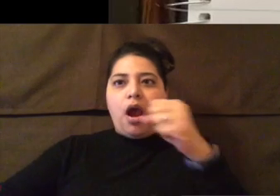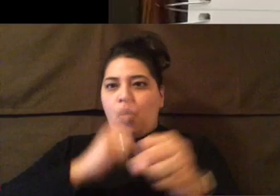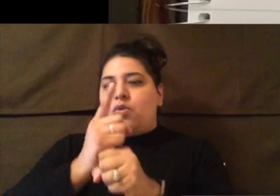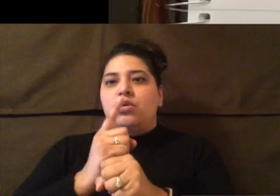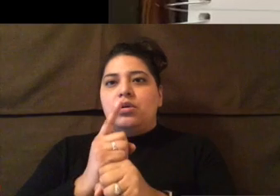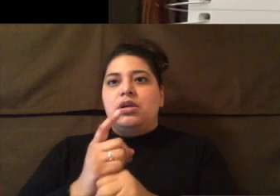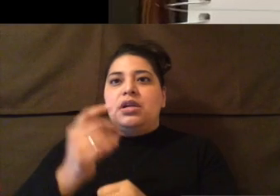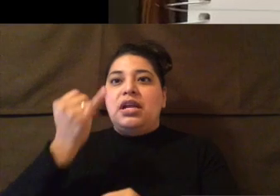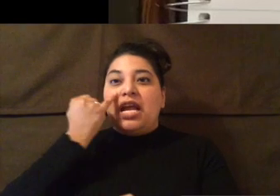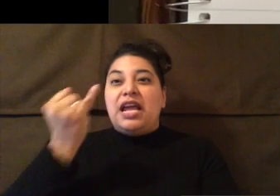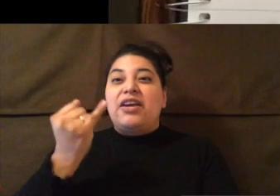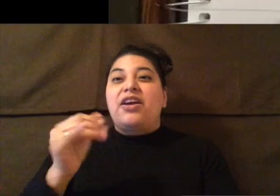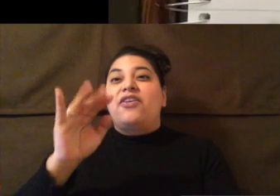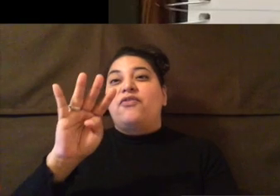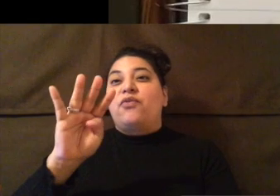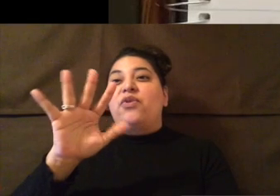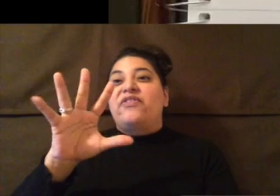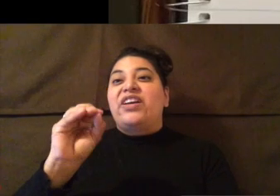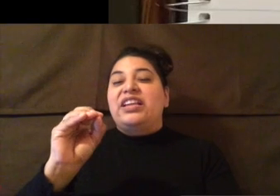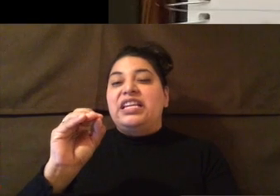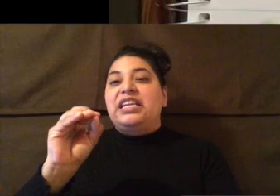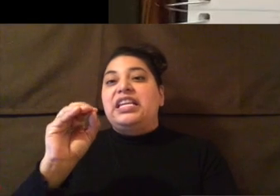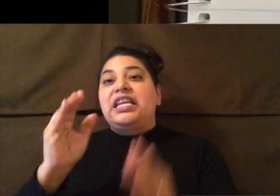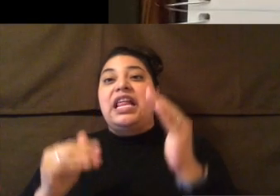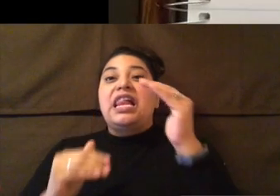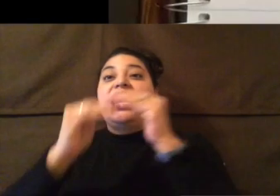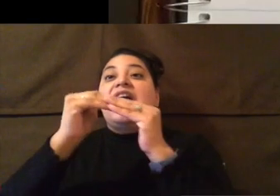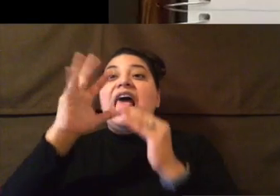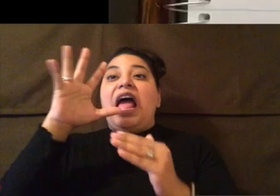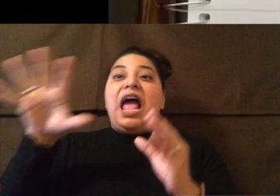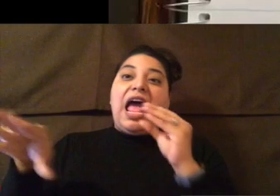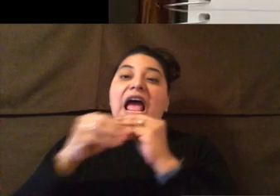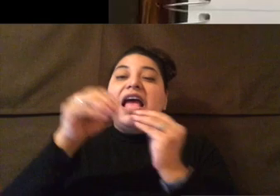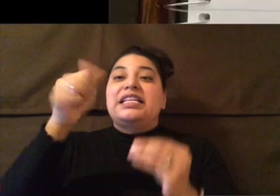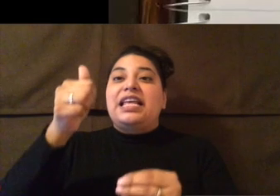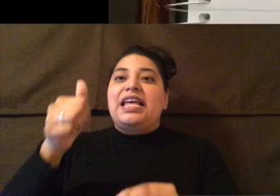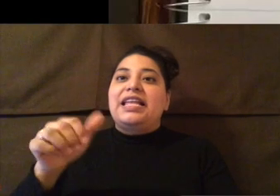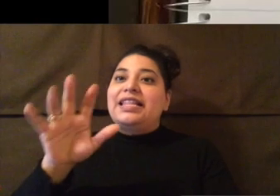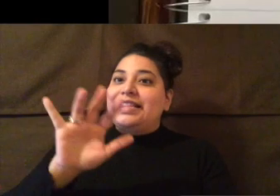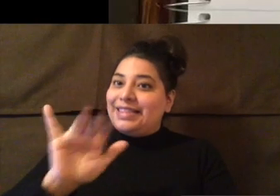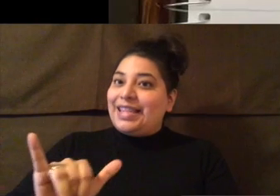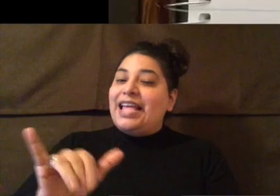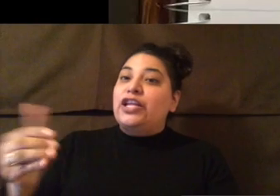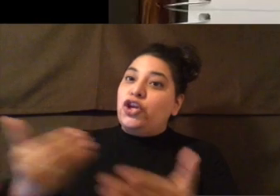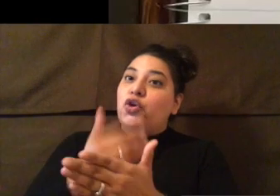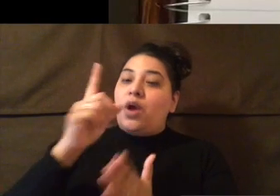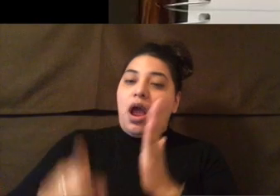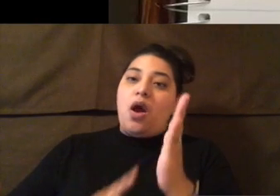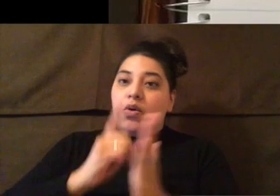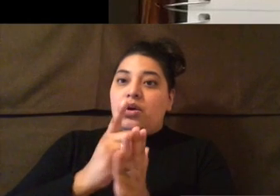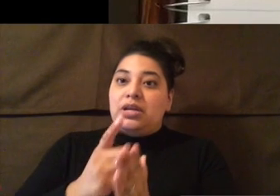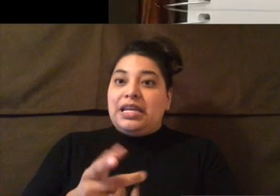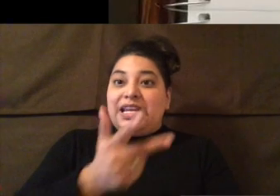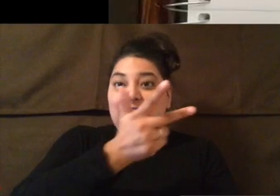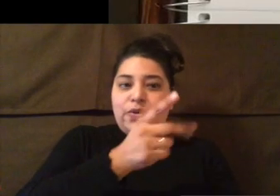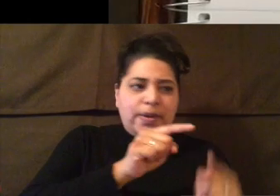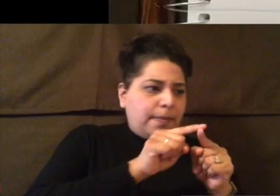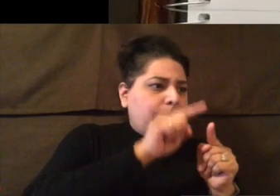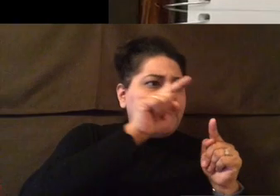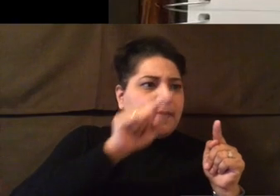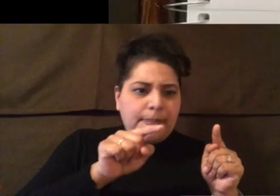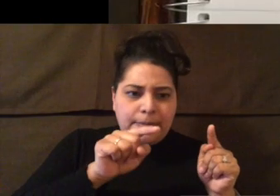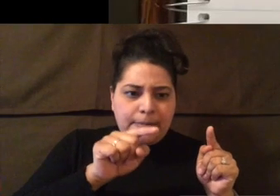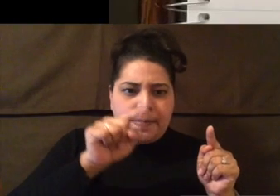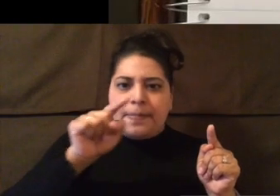new hour. So if I'm at 4:50, I add 10 minutes, I'm at 5 o'clock. We're not done yet. We have to take these